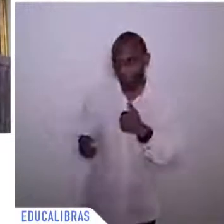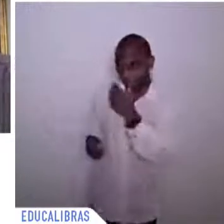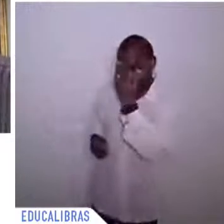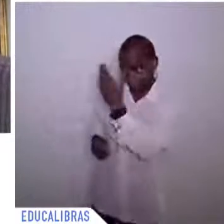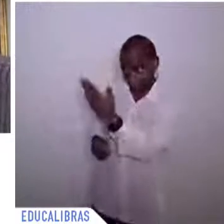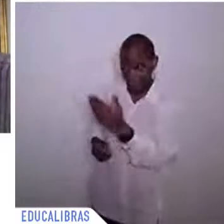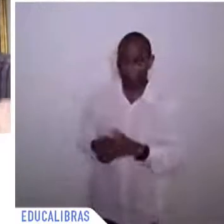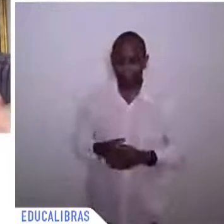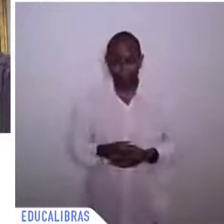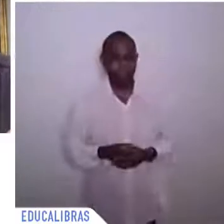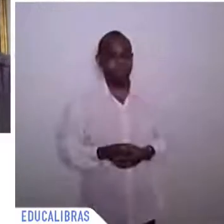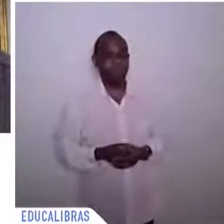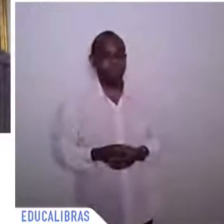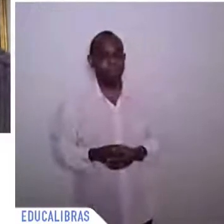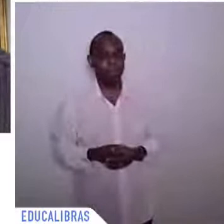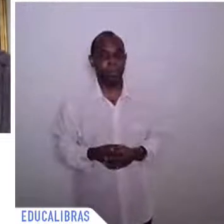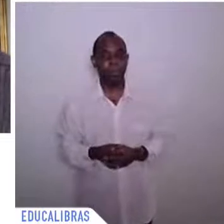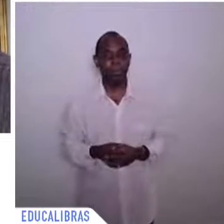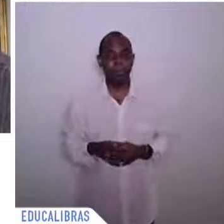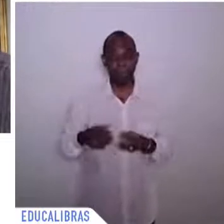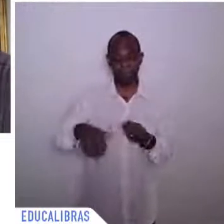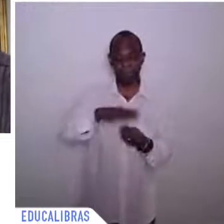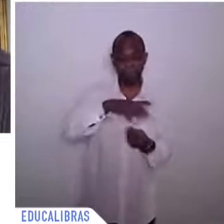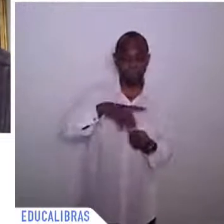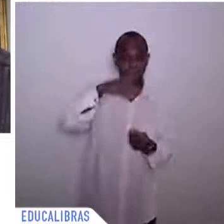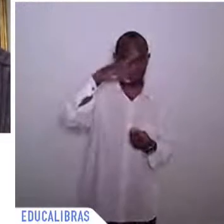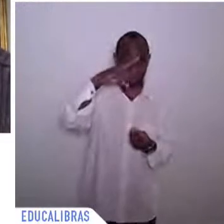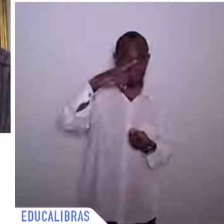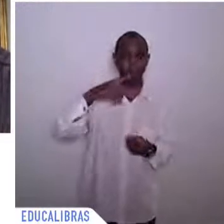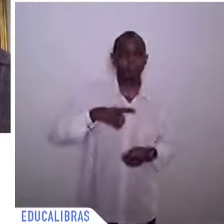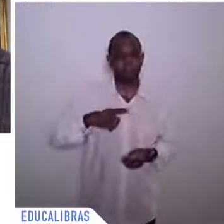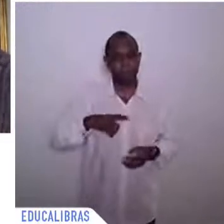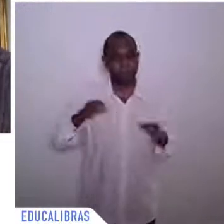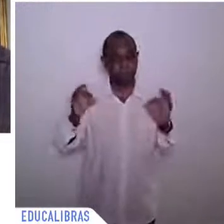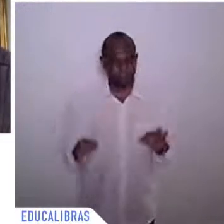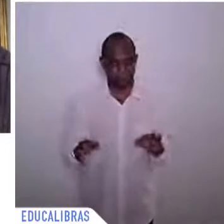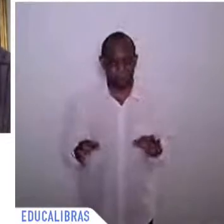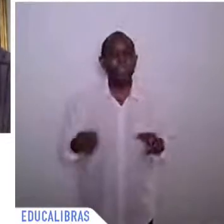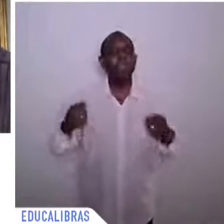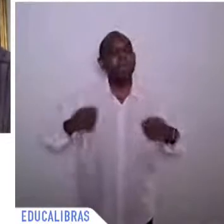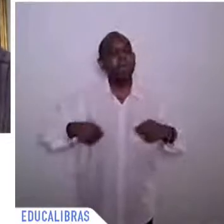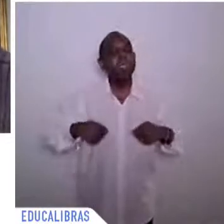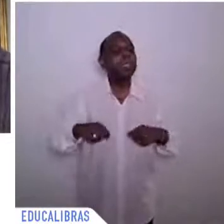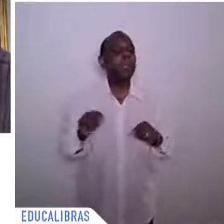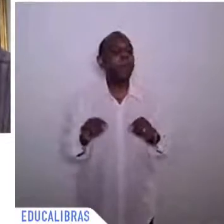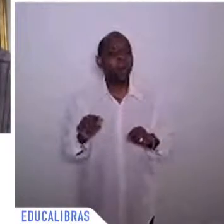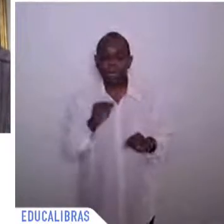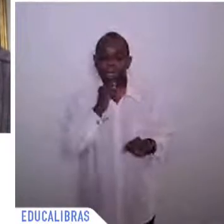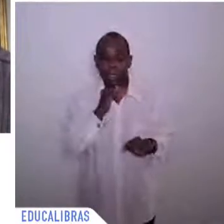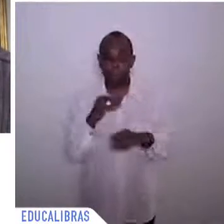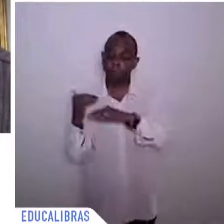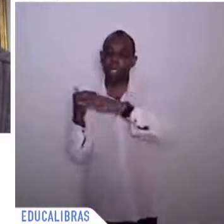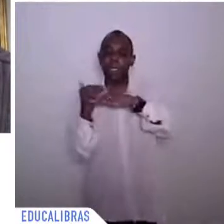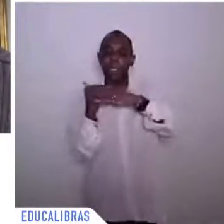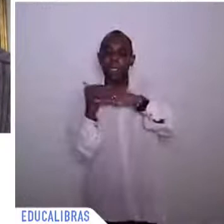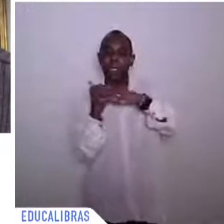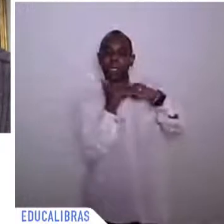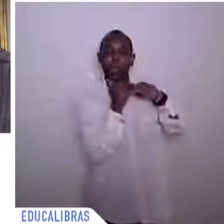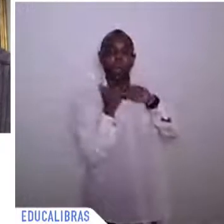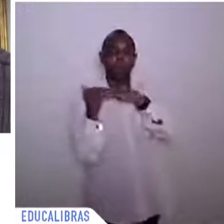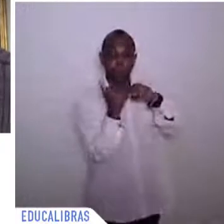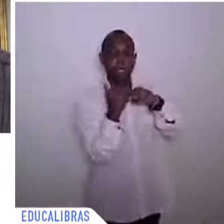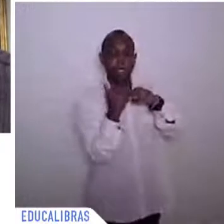thank you as well. Thank you. In an ideal democracy, people would have equal conditions to run